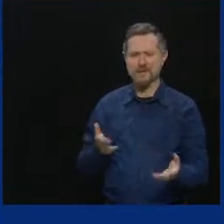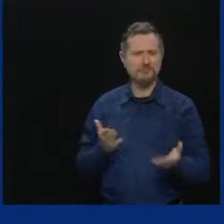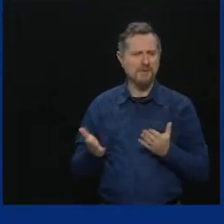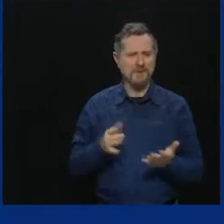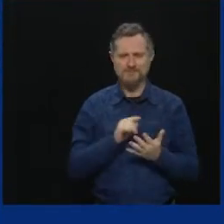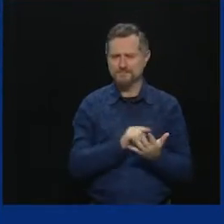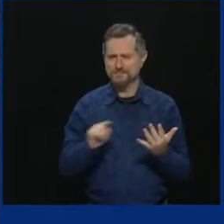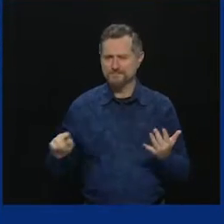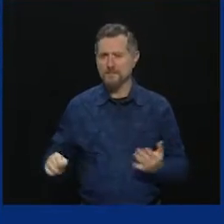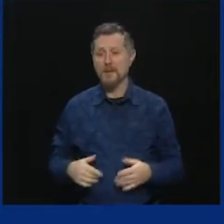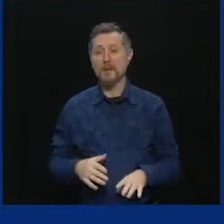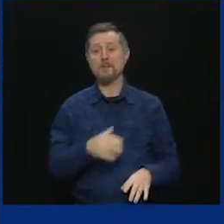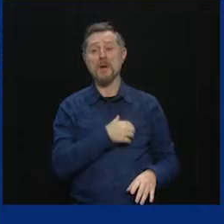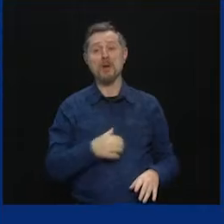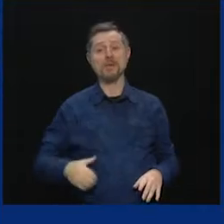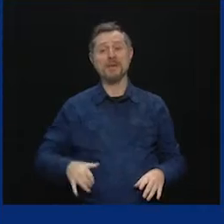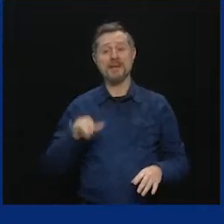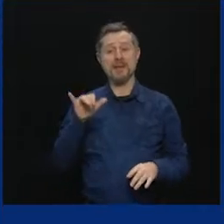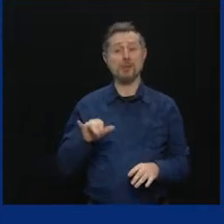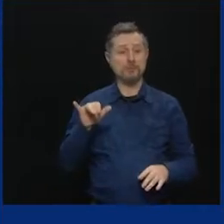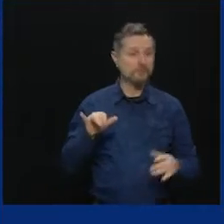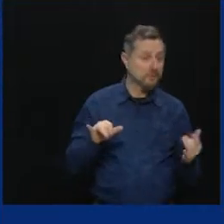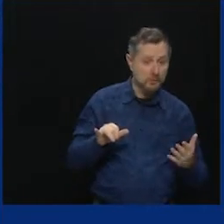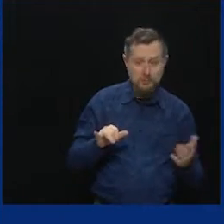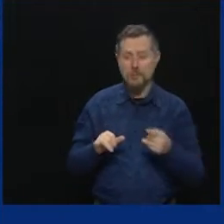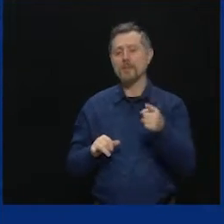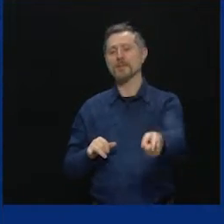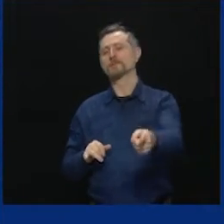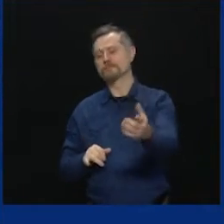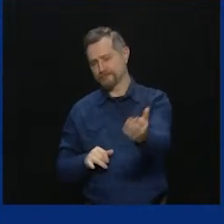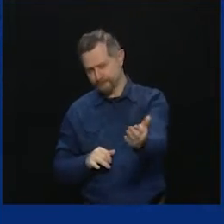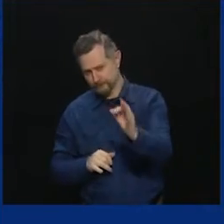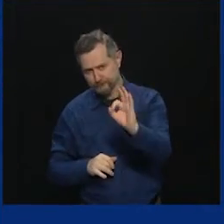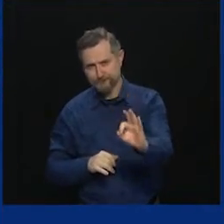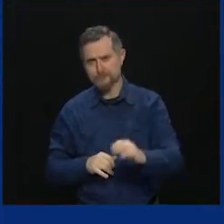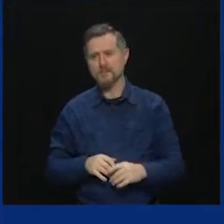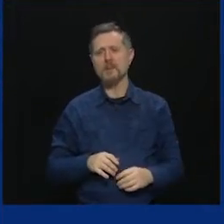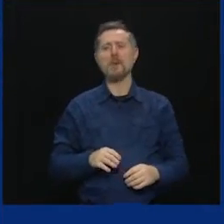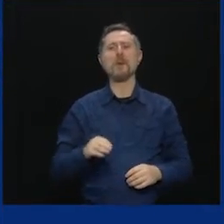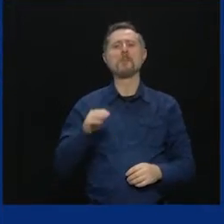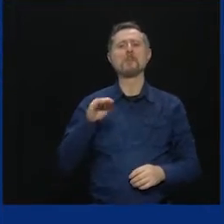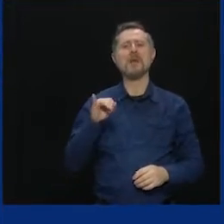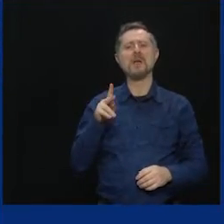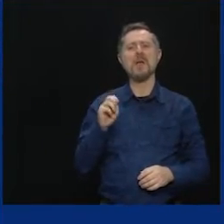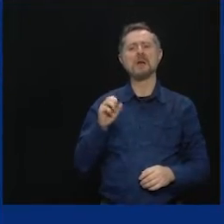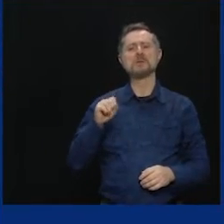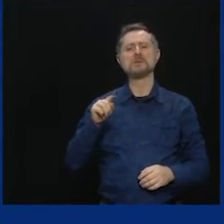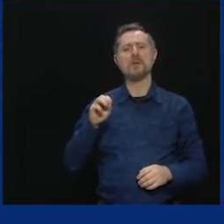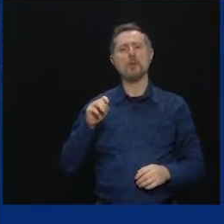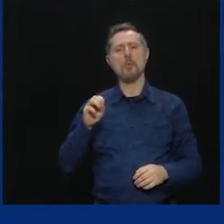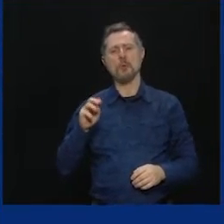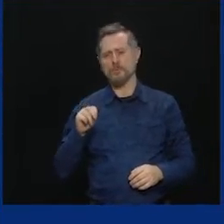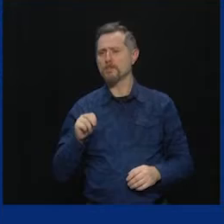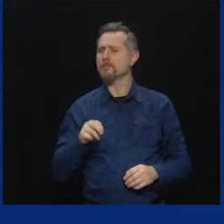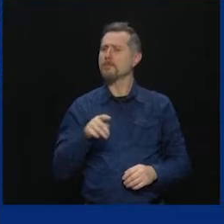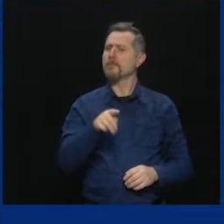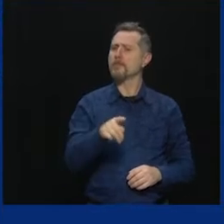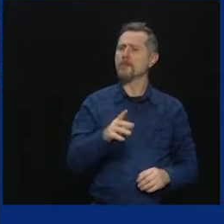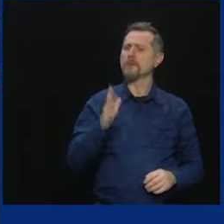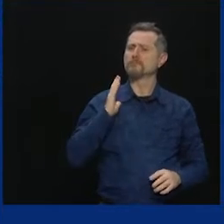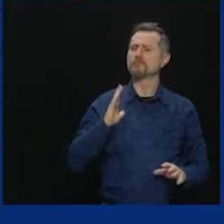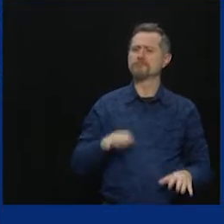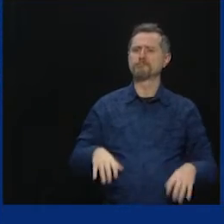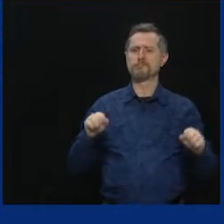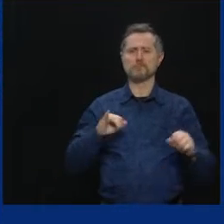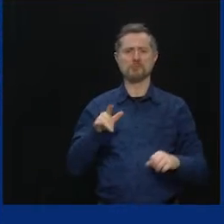of Yonkers may or may not be here. I didn't see right there. Mayor of Yonkers, Mike Spano, who hosted us when we did an event like this in